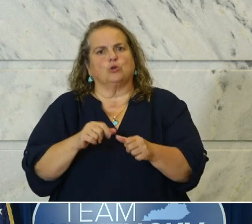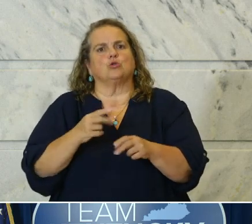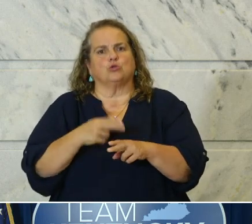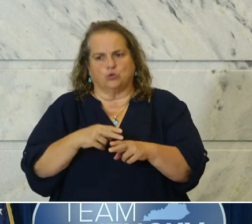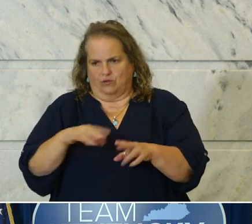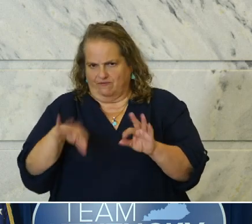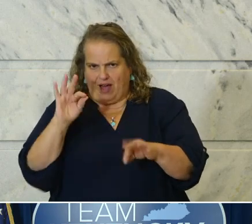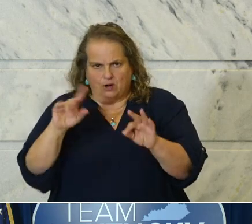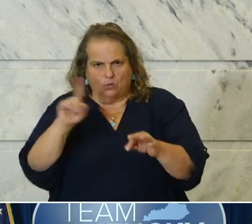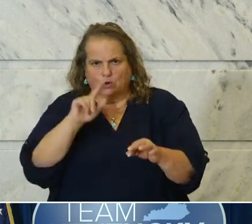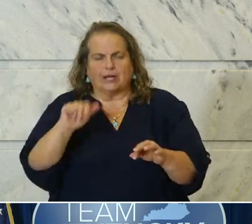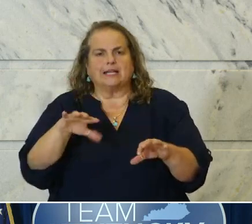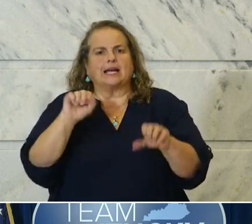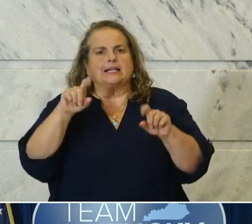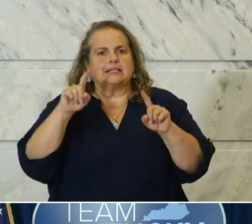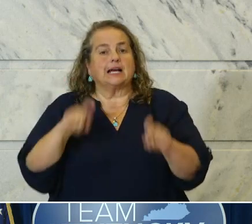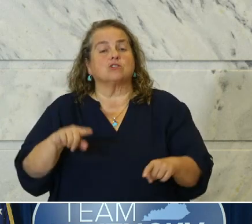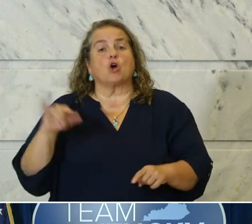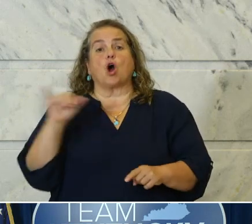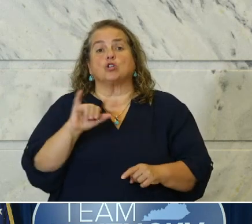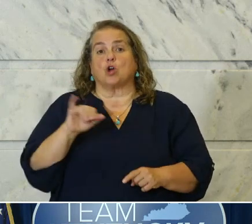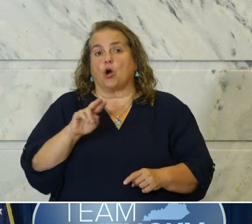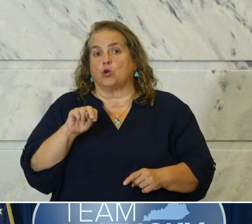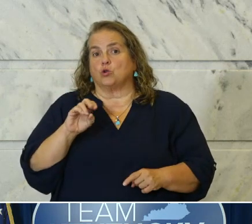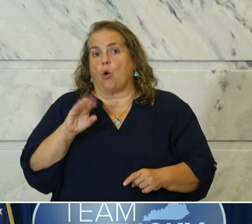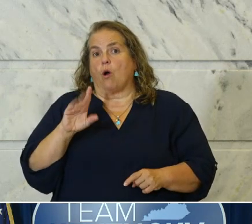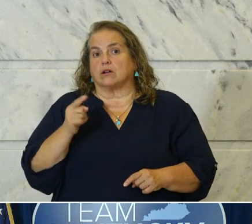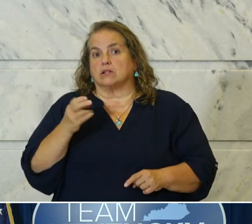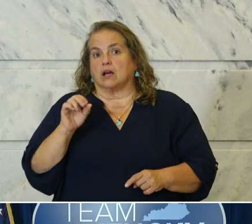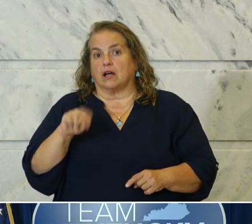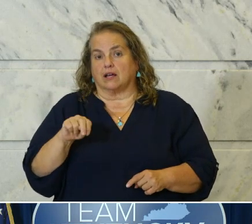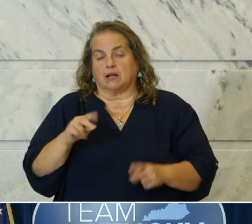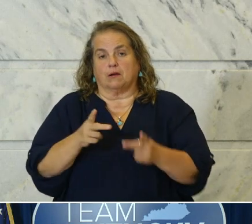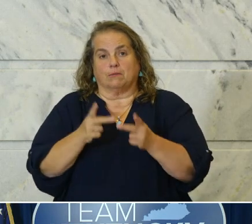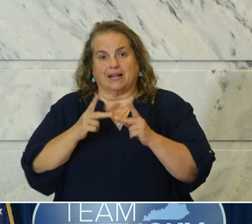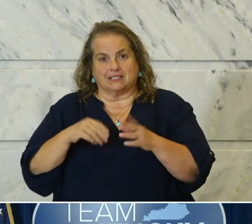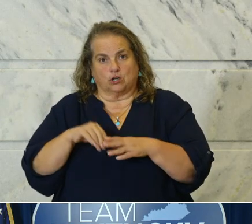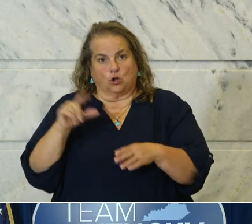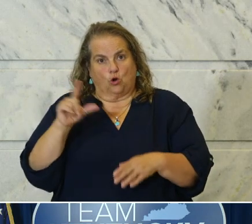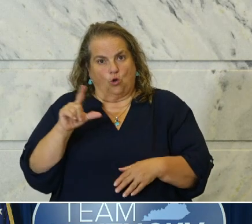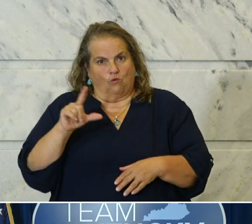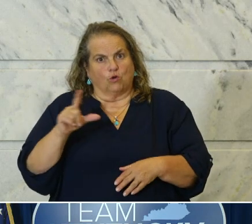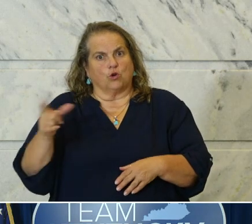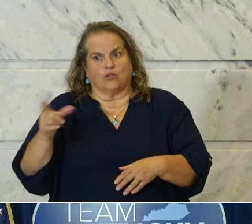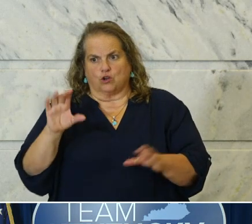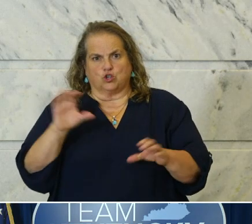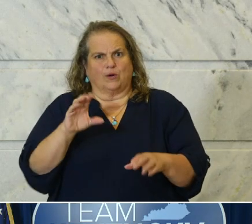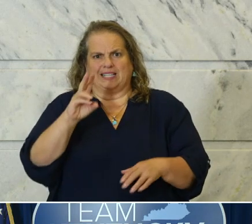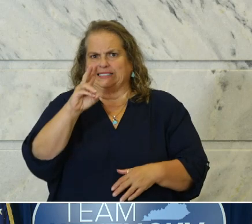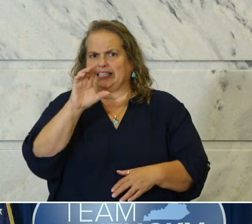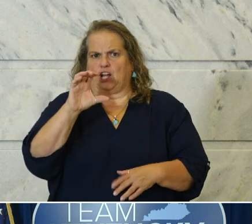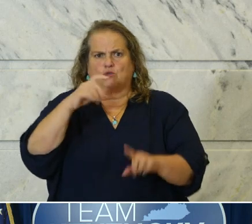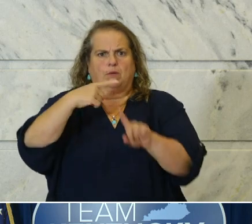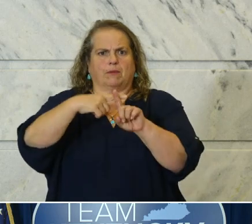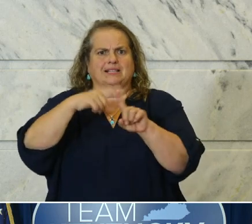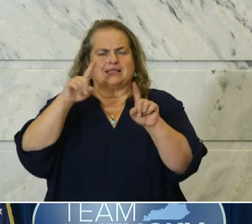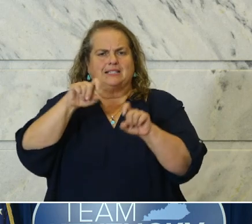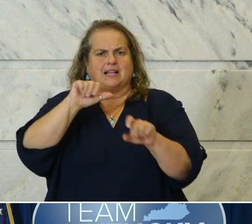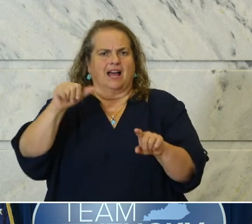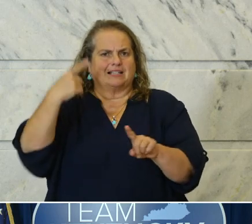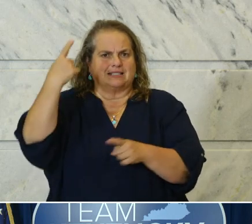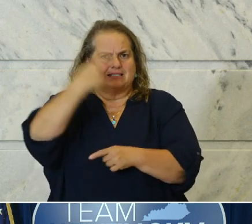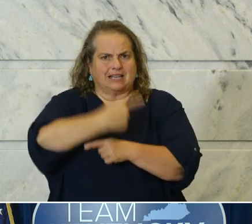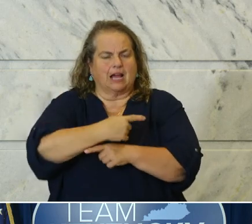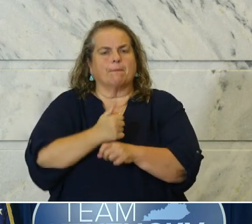Norton facility in Louisville that's doing 600 plus tests a day. Let's make sure we keep